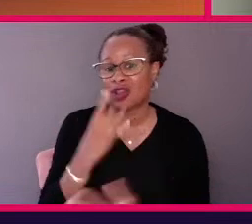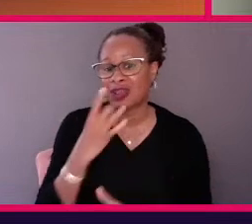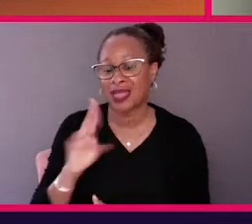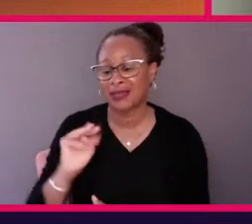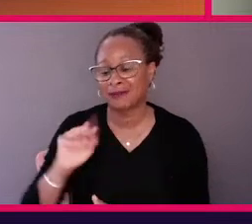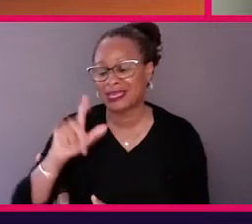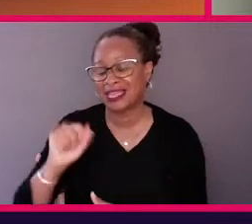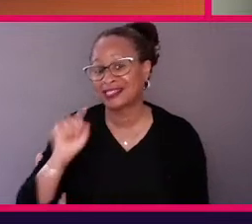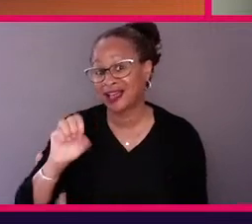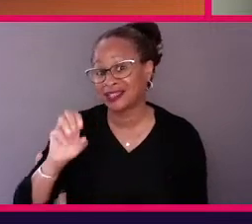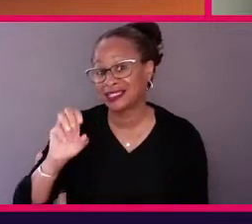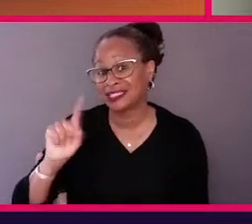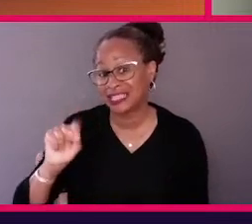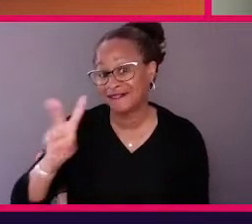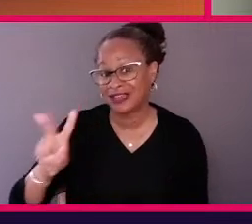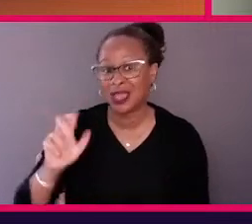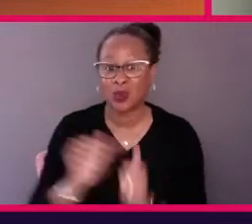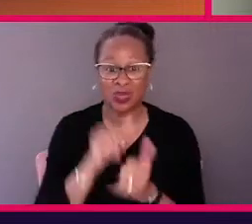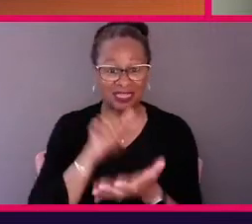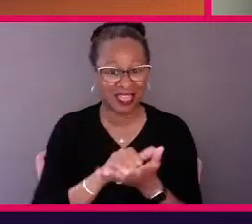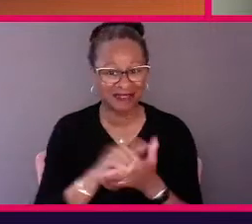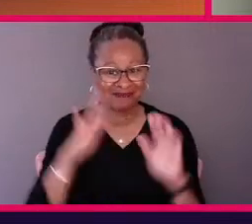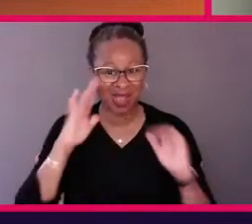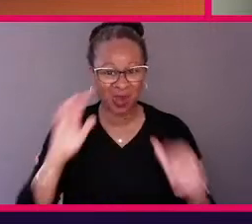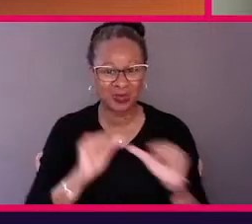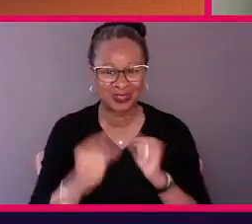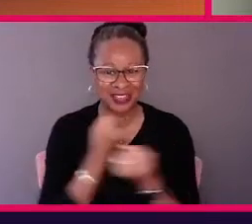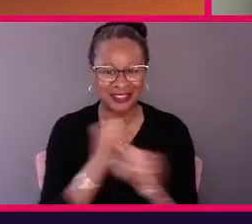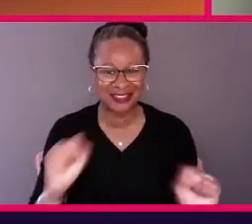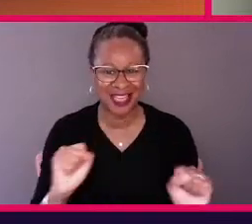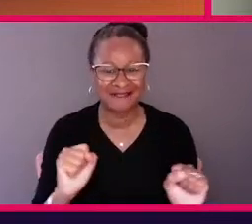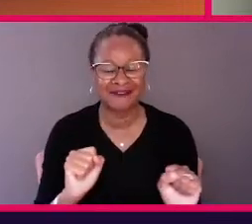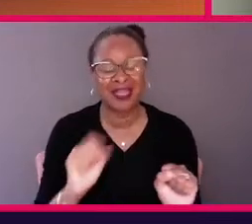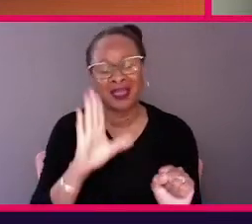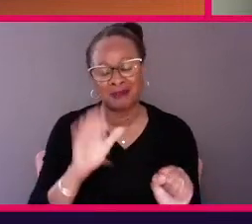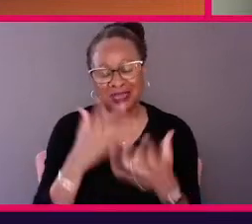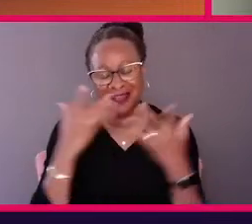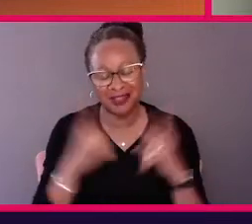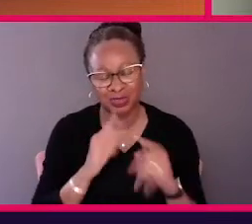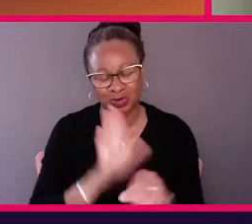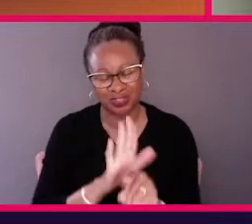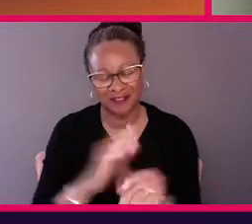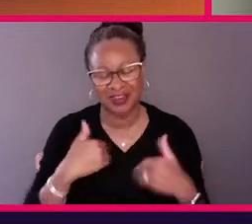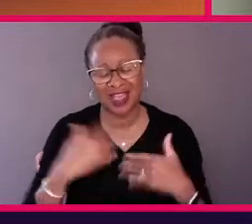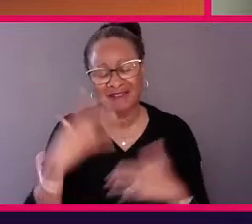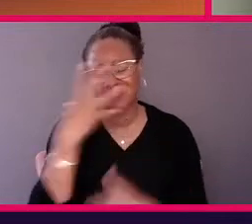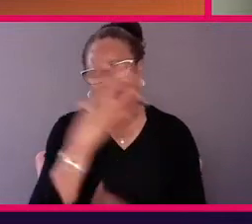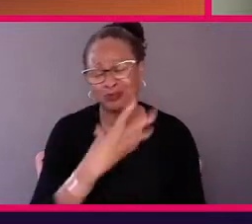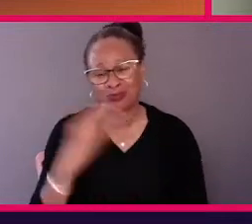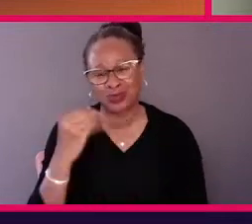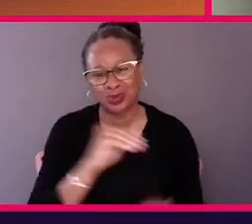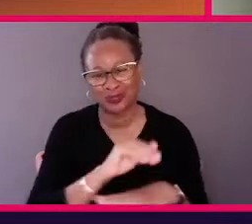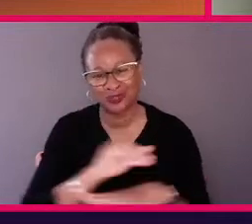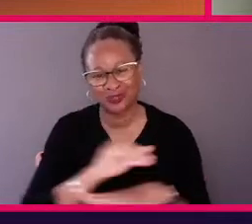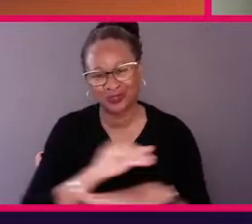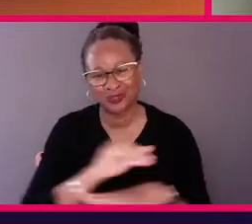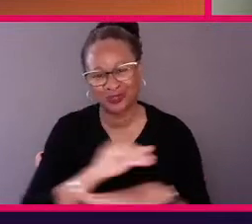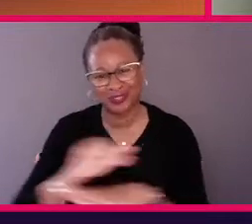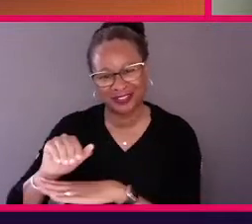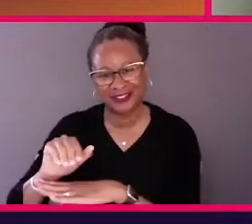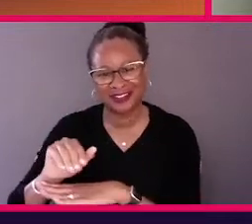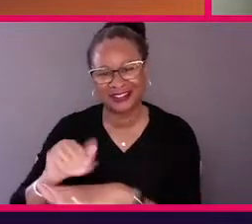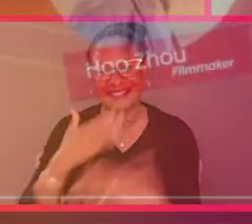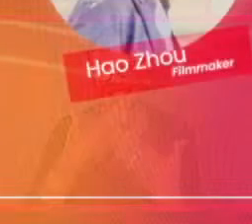firelightmedia.tv. And with that, I hope you stay safe, be kind to yourself, and have a really beautiful evening. Thank you all.